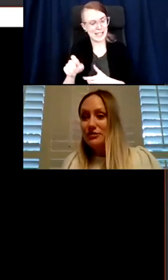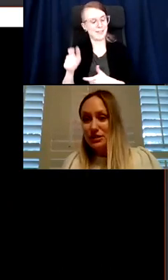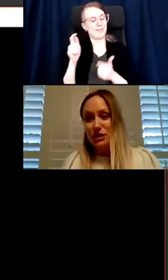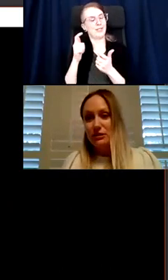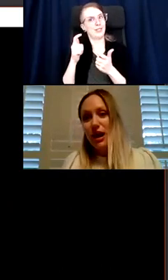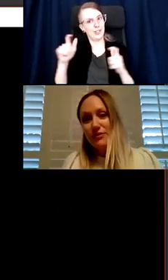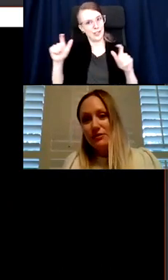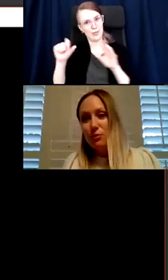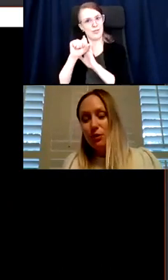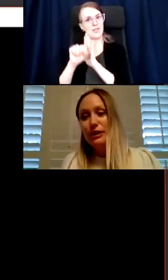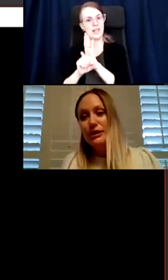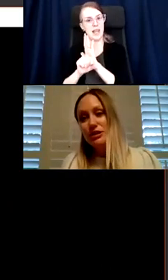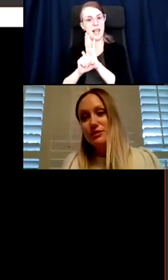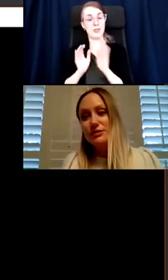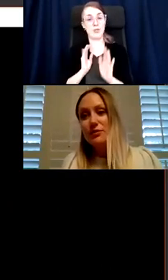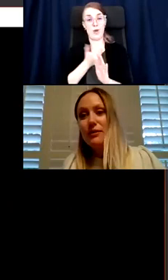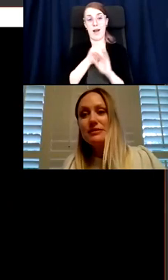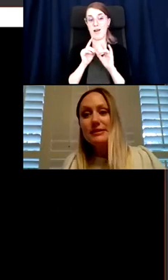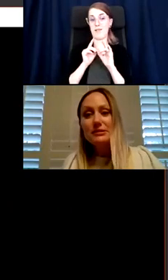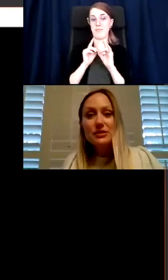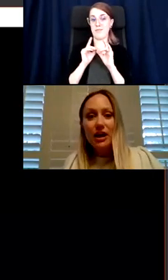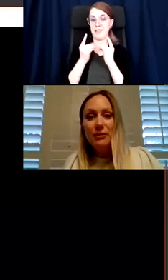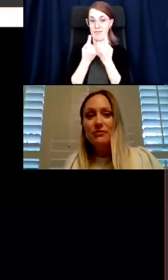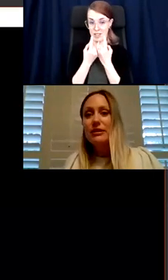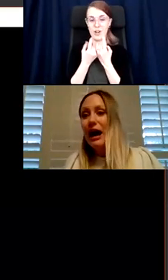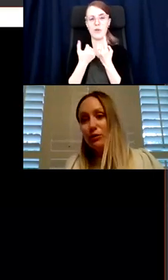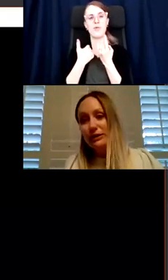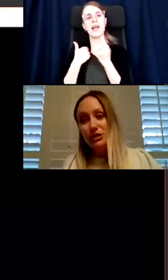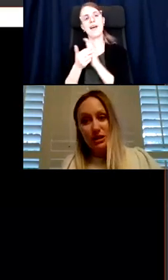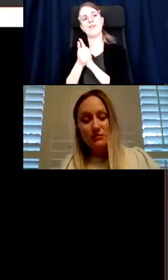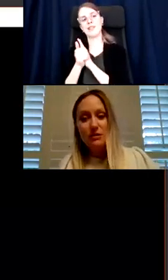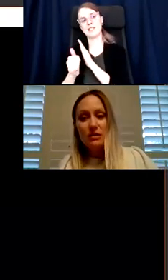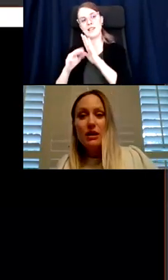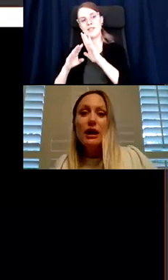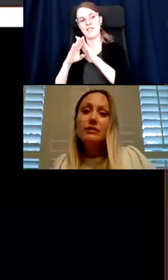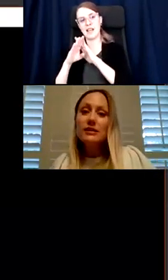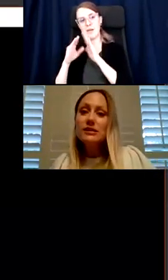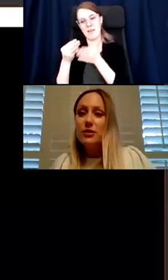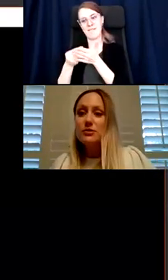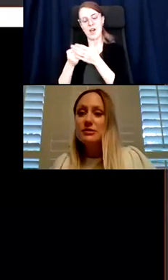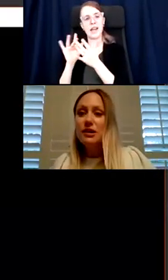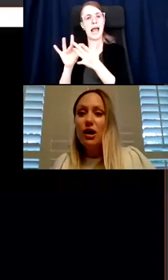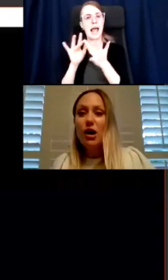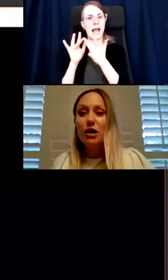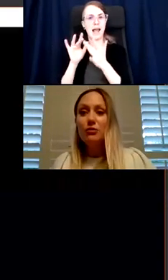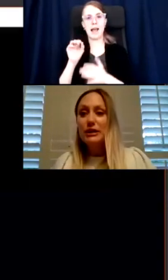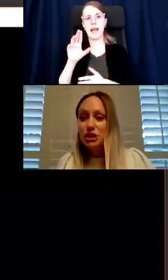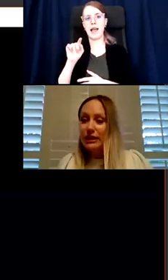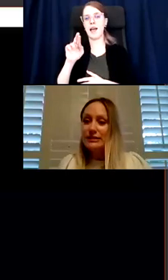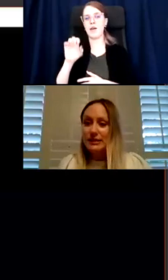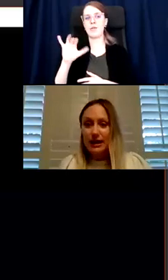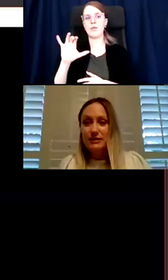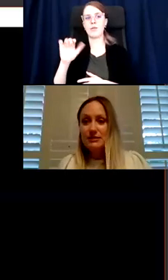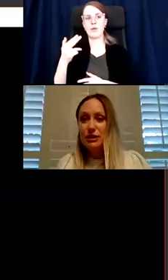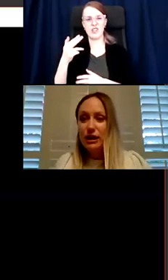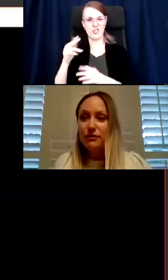our division, in the Office of Employer Initiatives, we have the Skills Development Fund outreach team. And these folks are